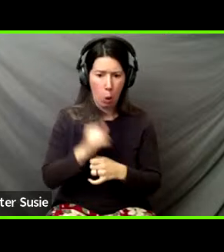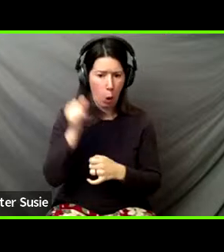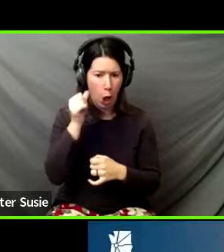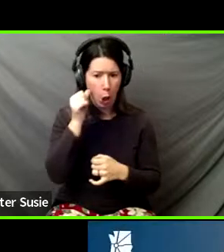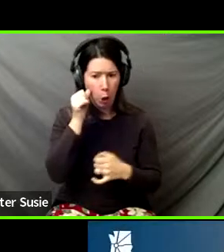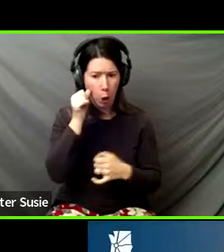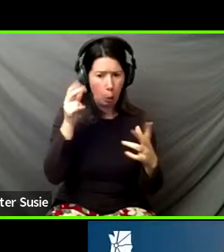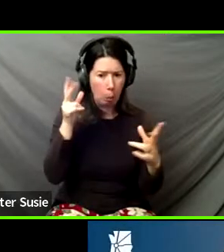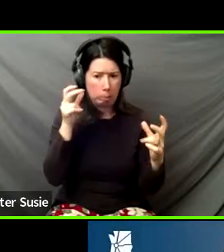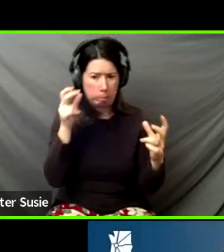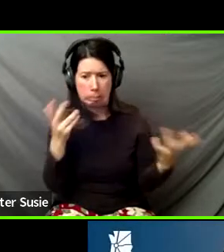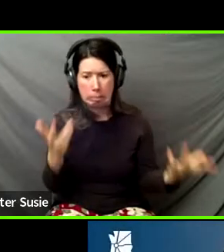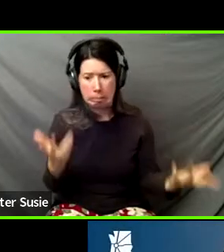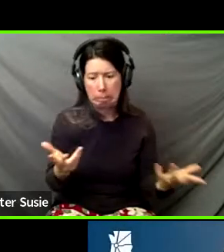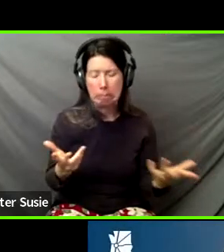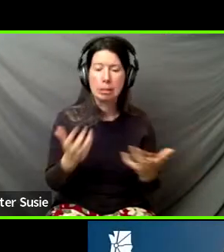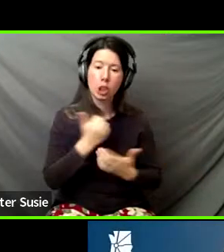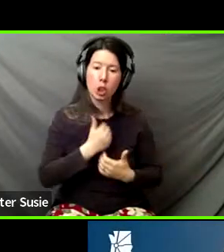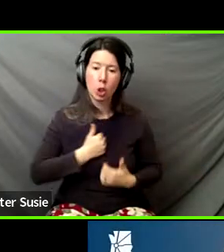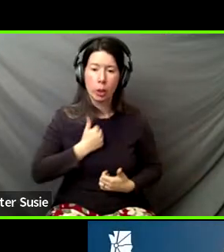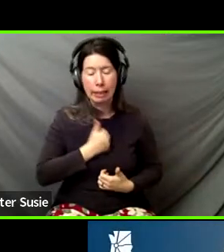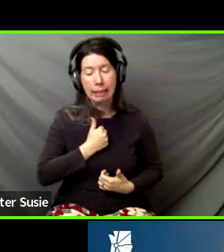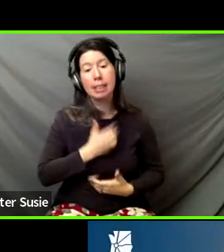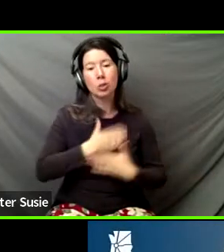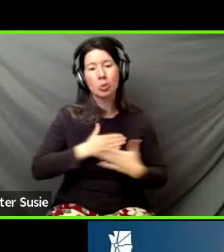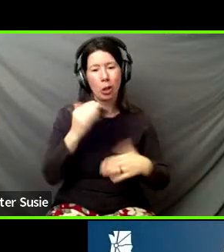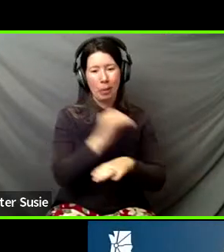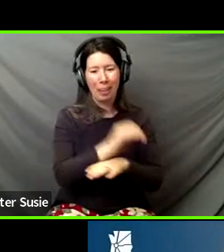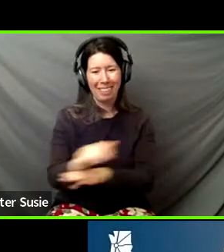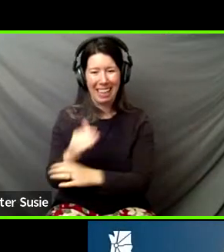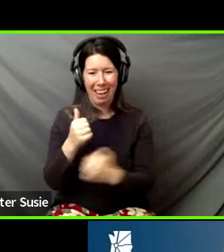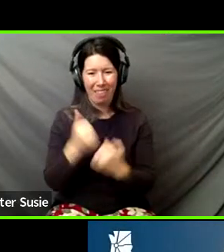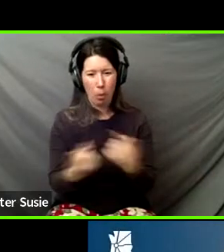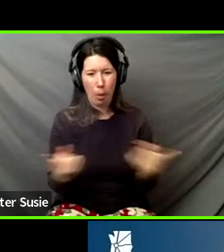So have a great evening, everybody. Thank you. Thank you.